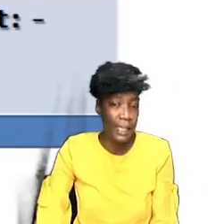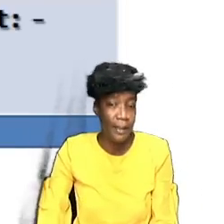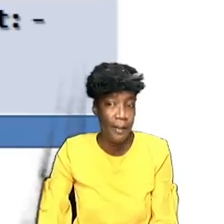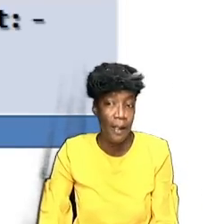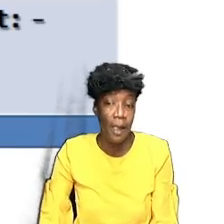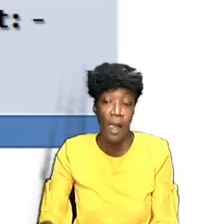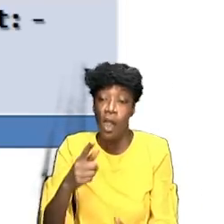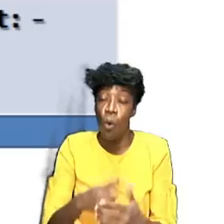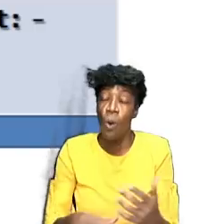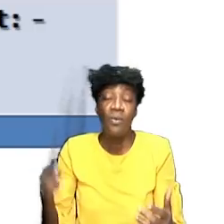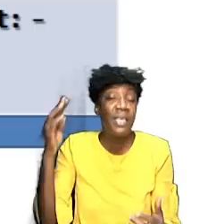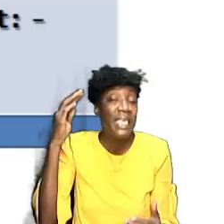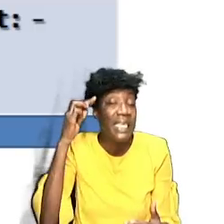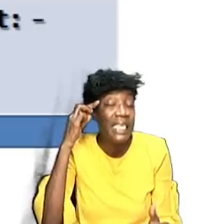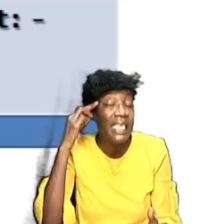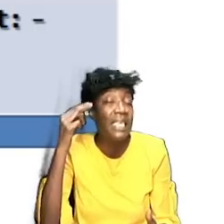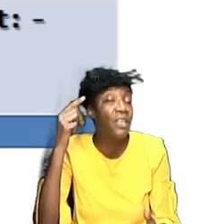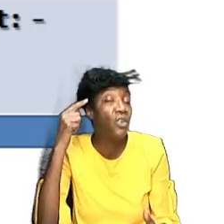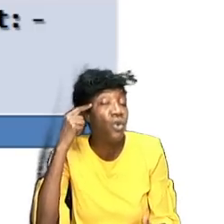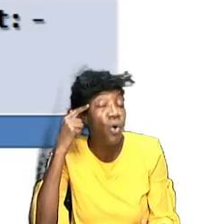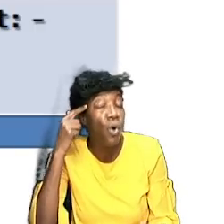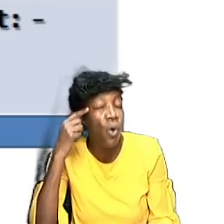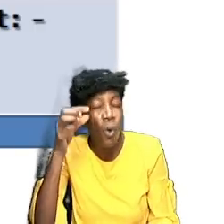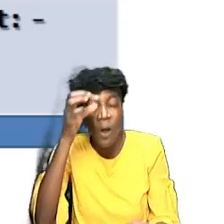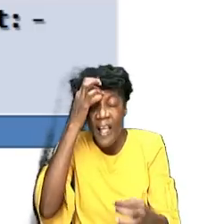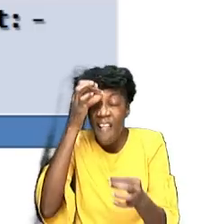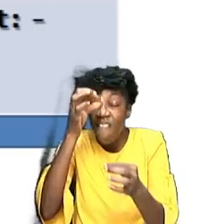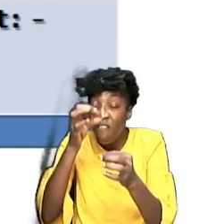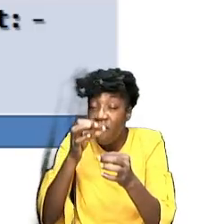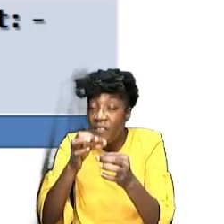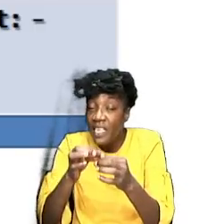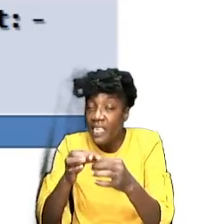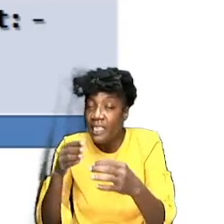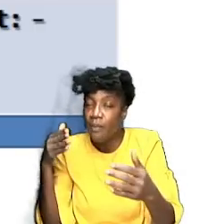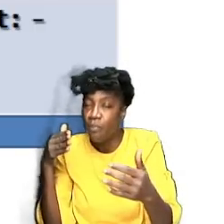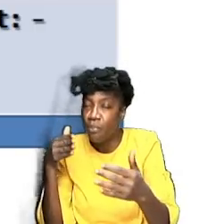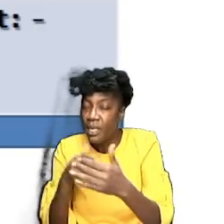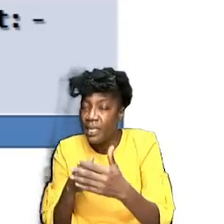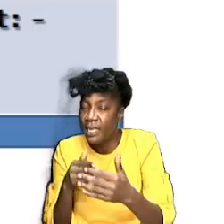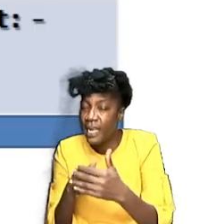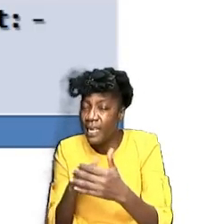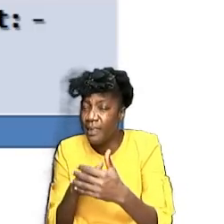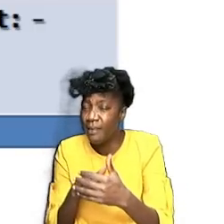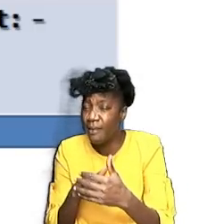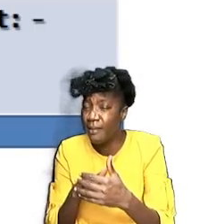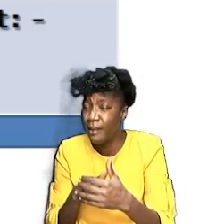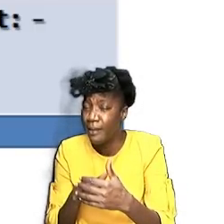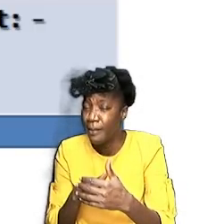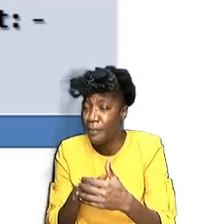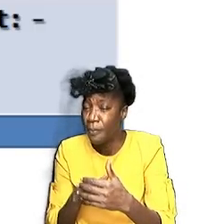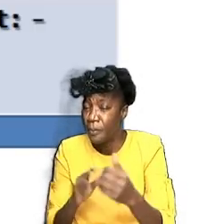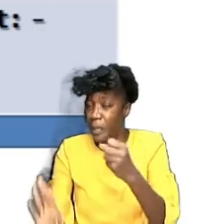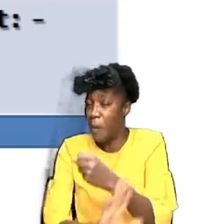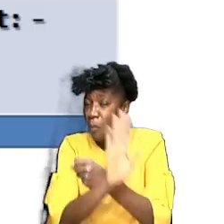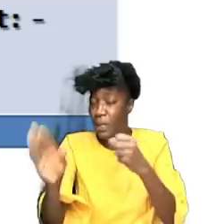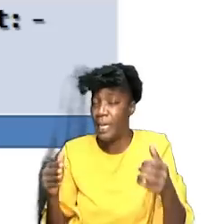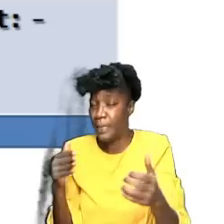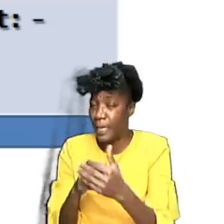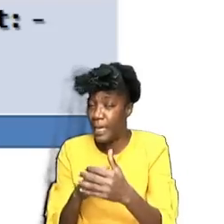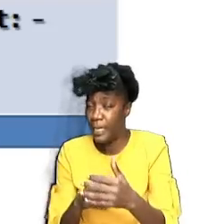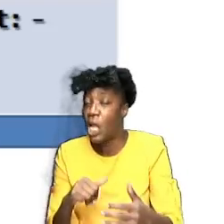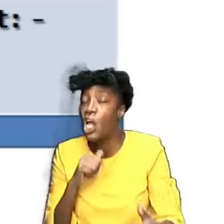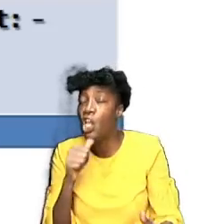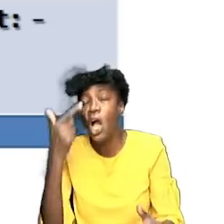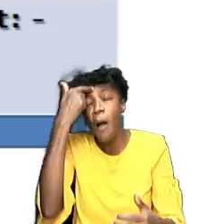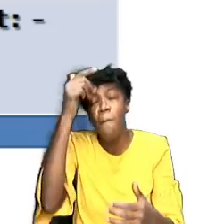general, what we need to know is that faith protects us against unbelief. Amen. And we know clearly